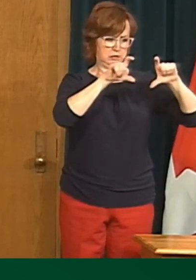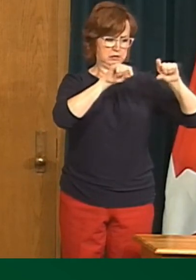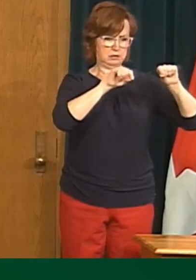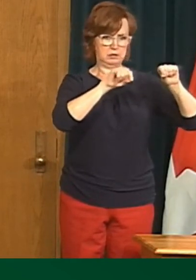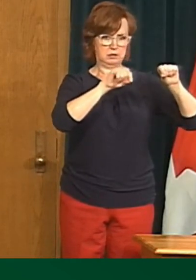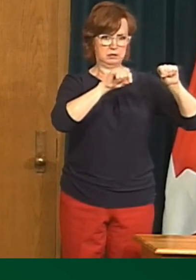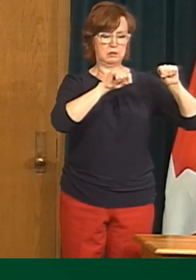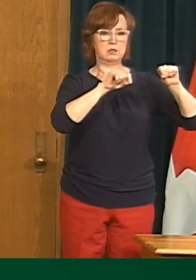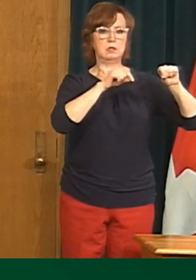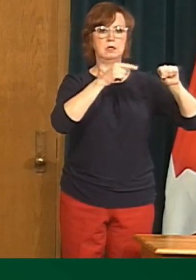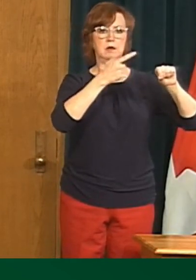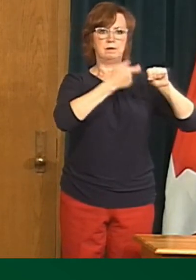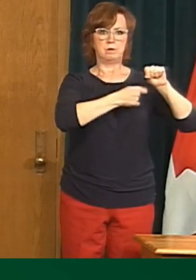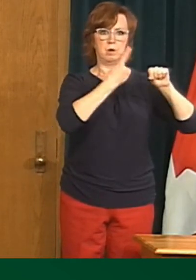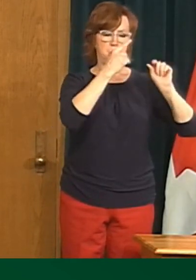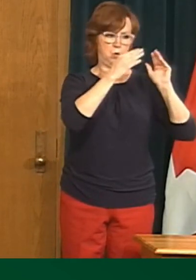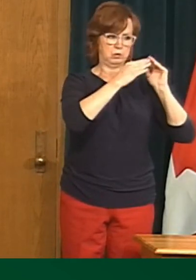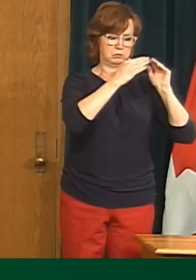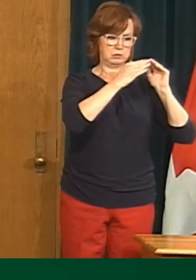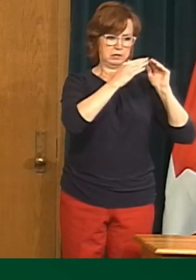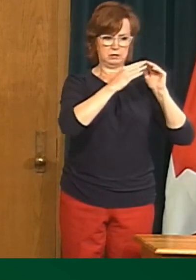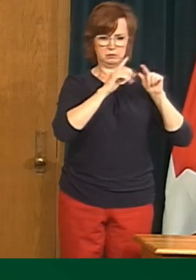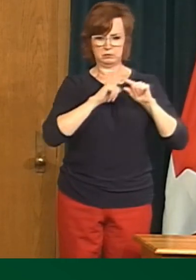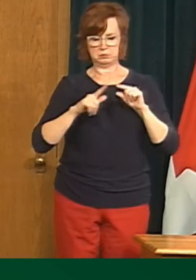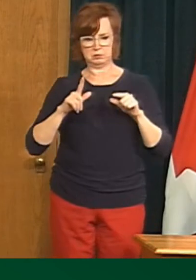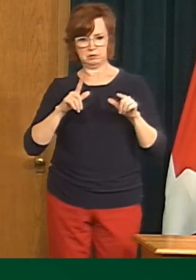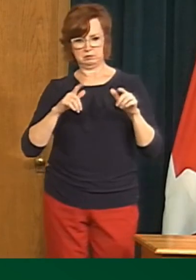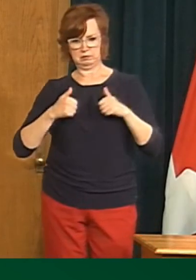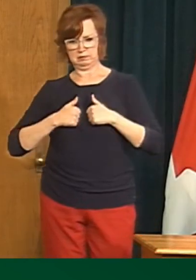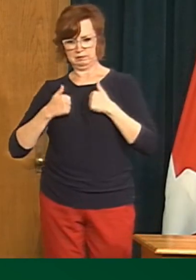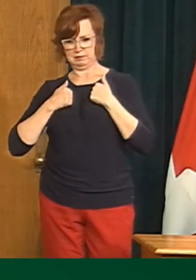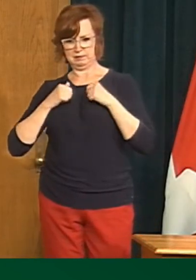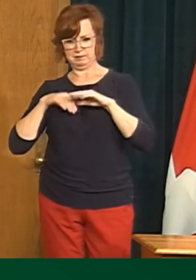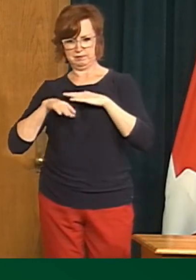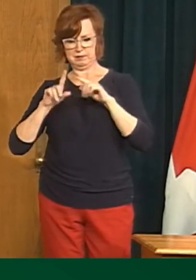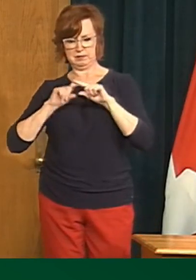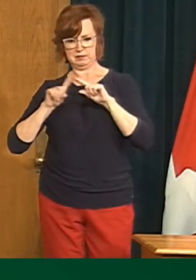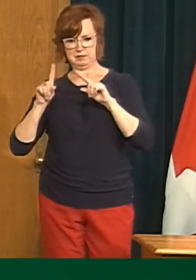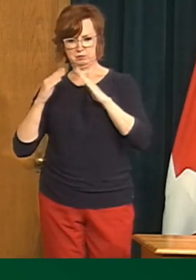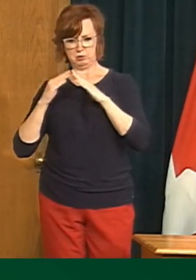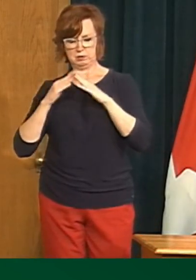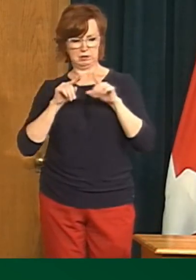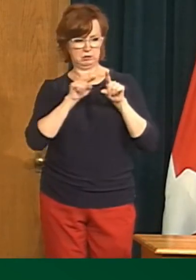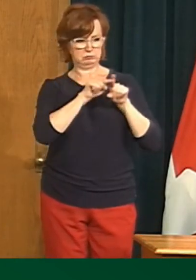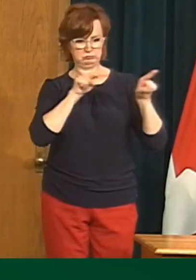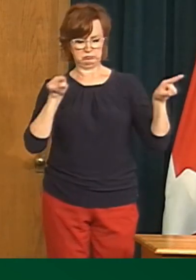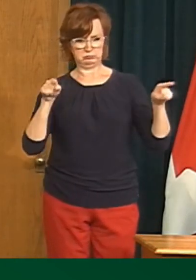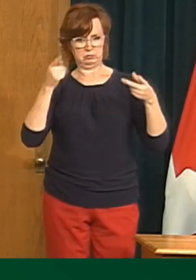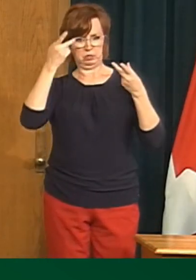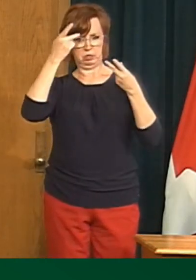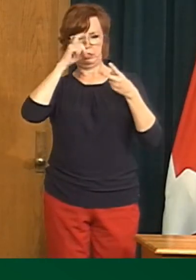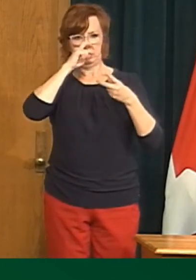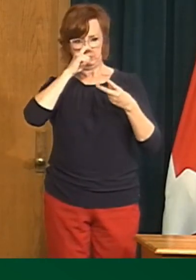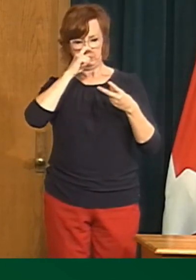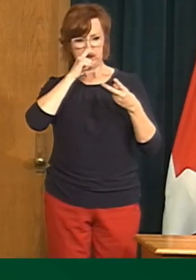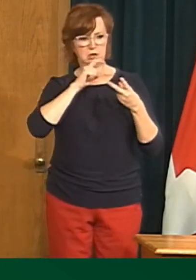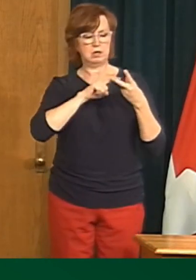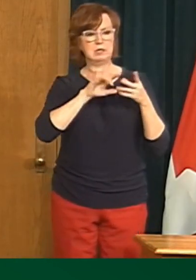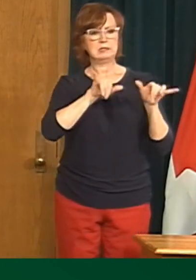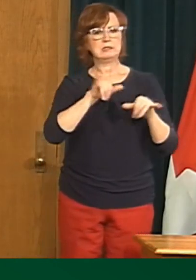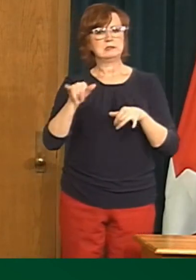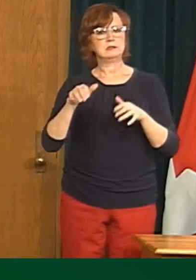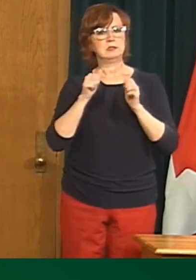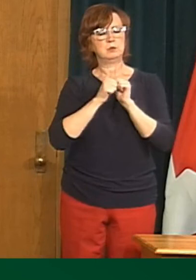is someone receiving inpatient care in Regina. So I'm just wondering, isn't that a little misleading doing things that way?